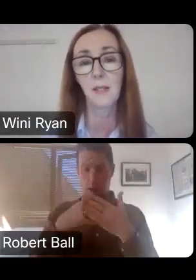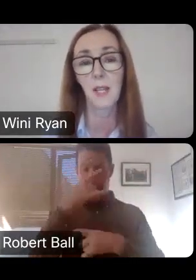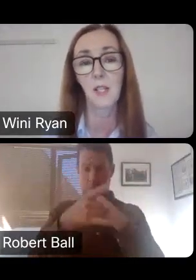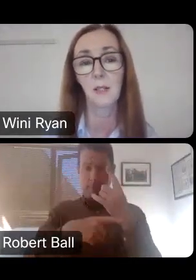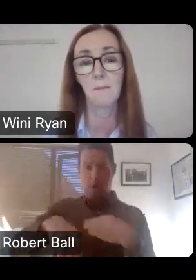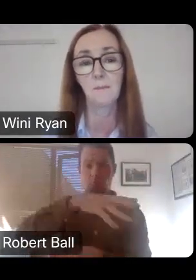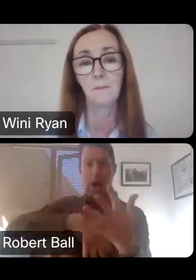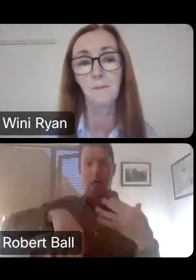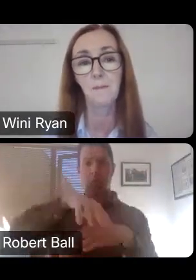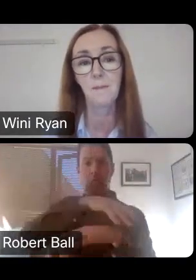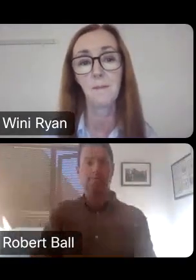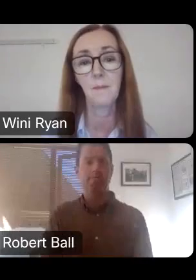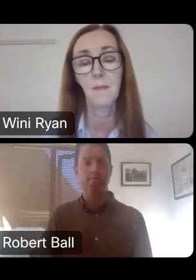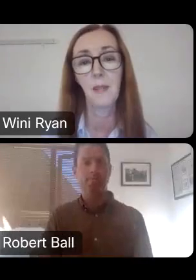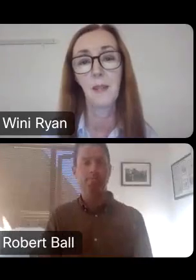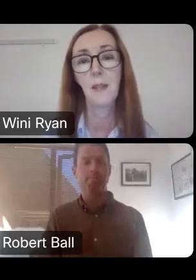in this section.